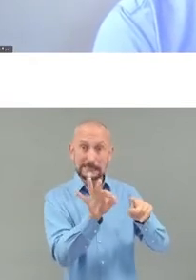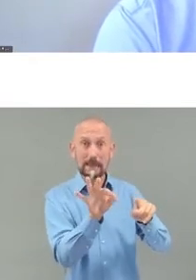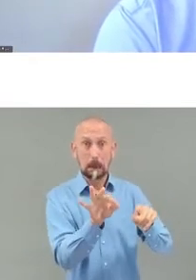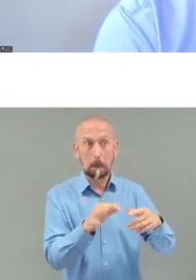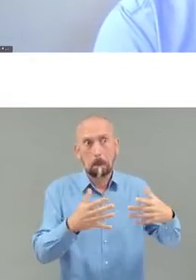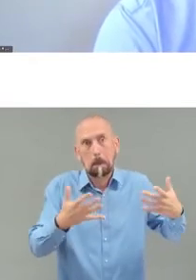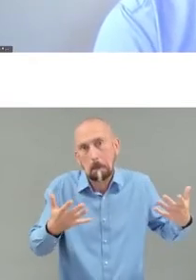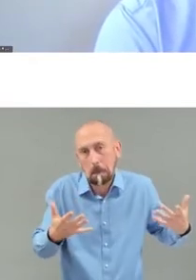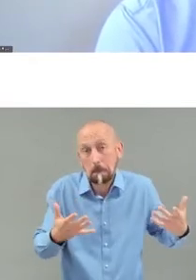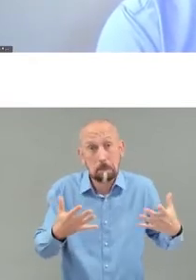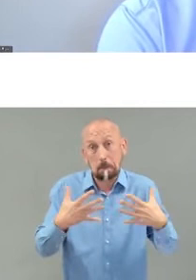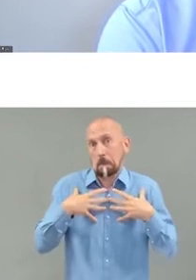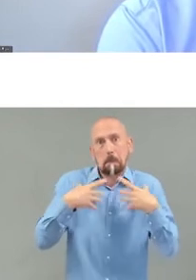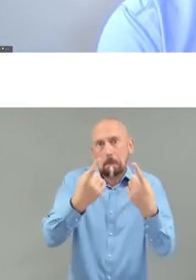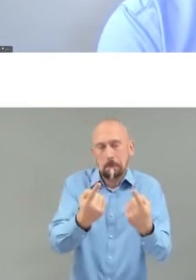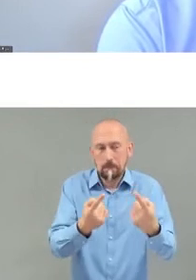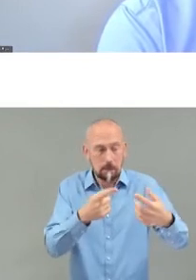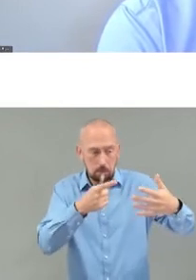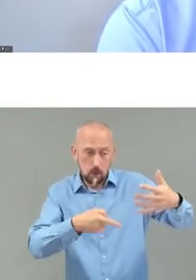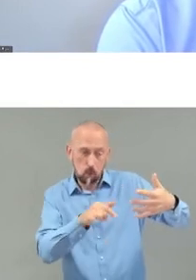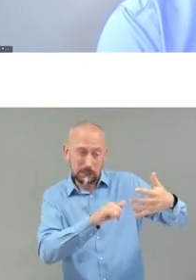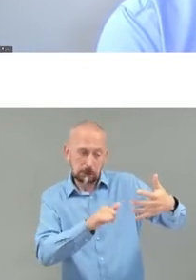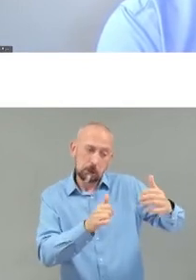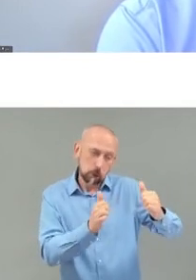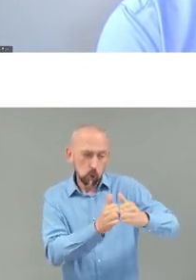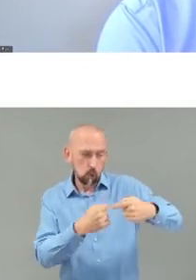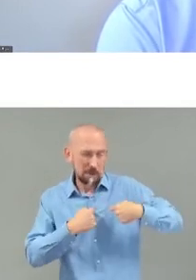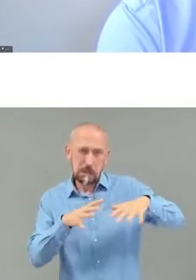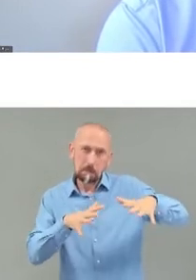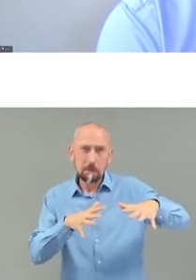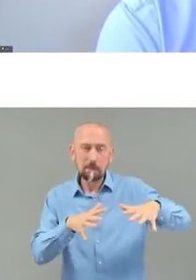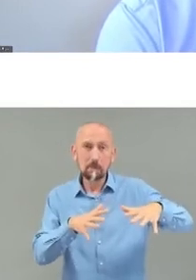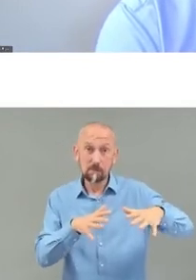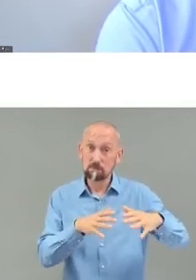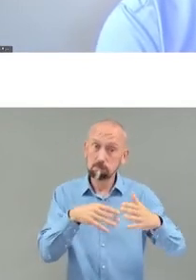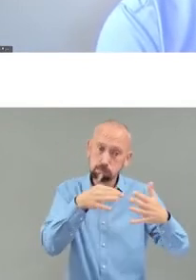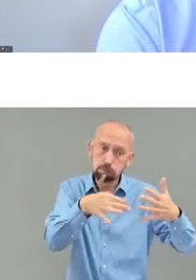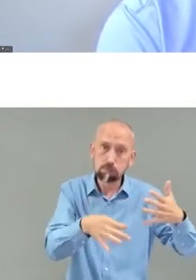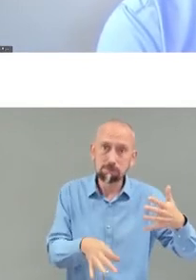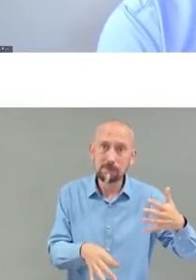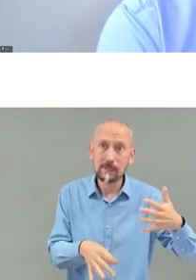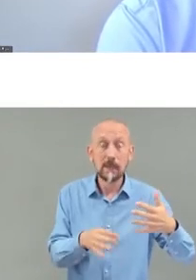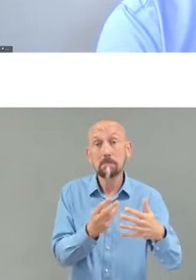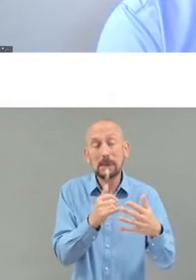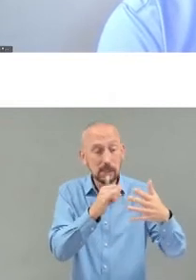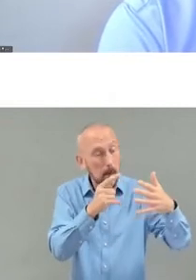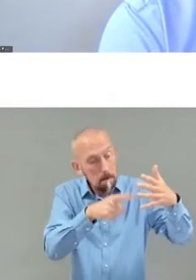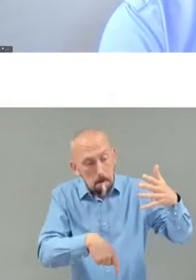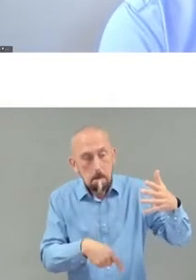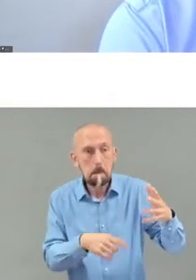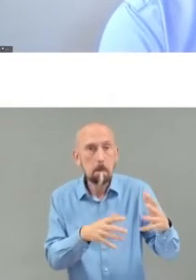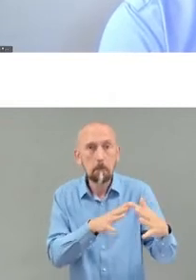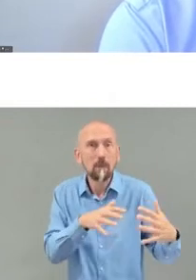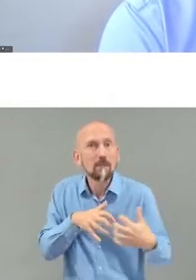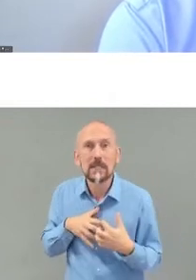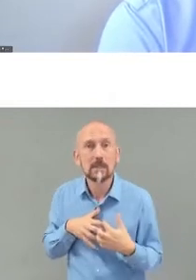think suit you and you'll represent you, but also there may be some that don't, and that's fine, because